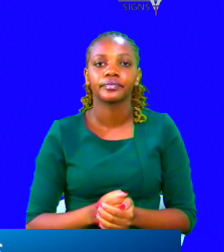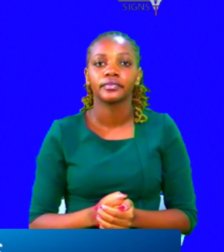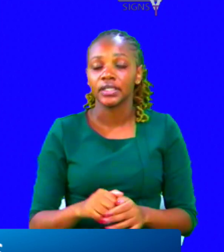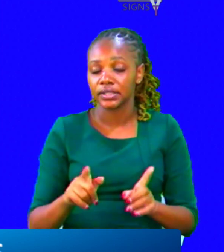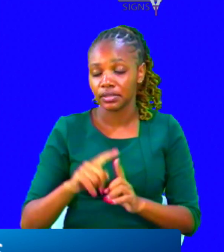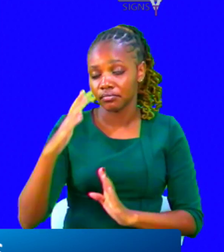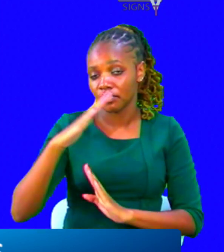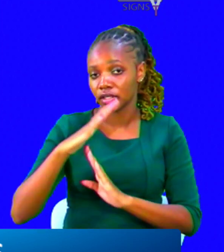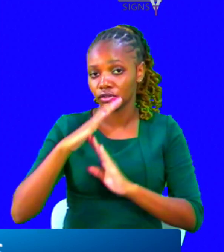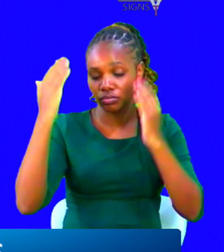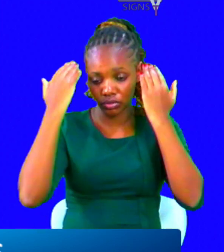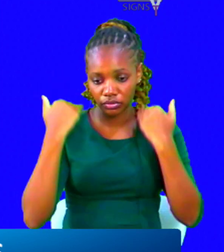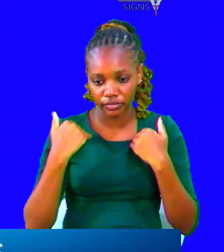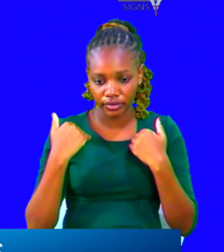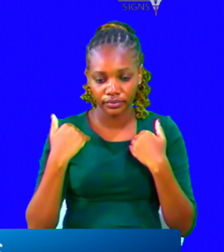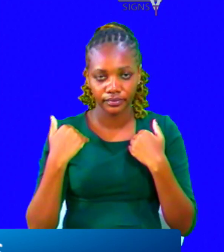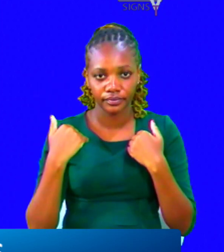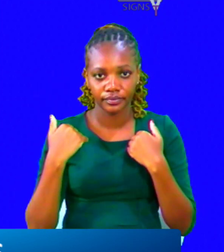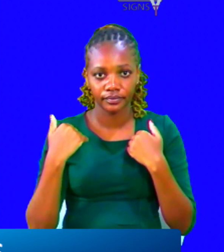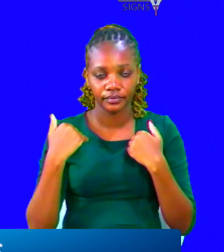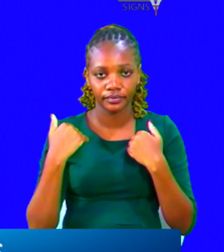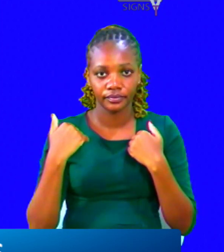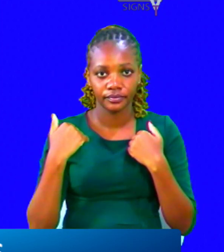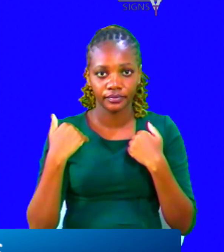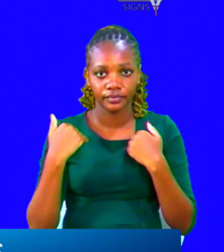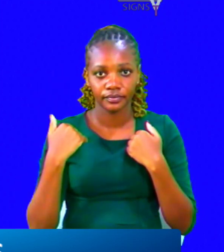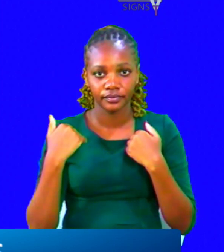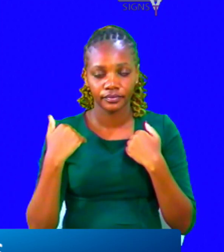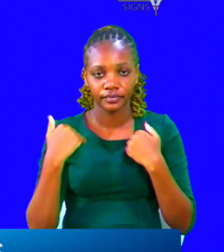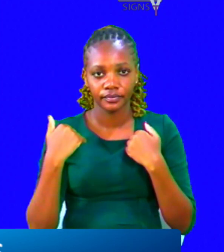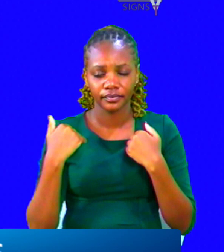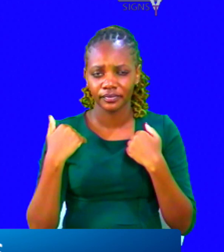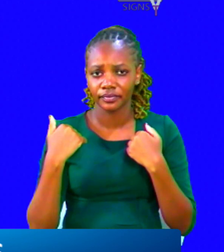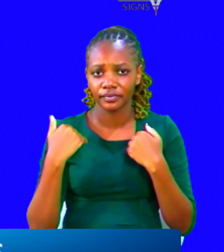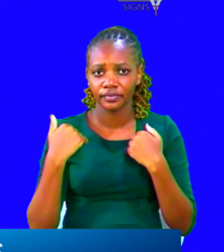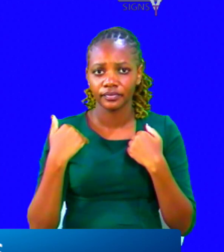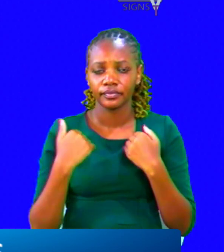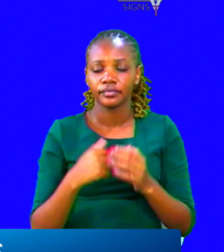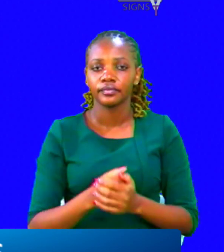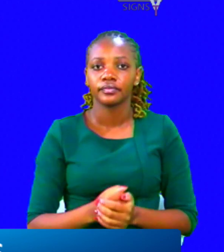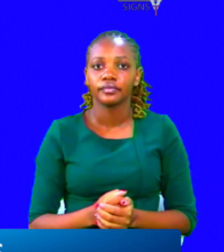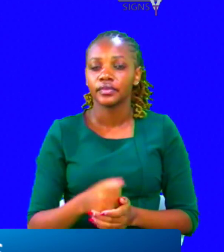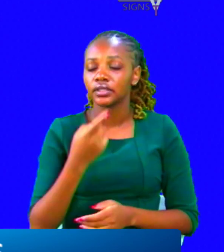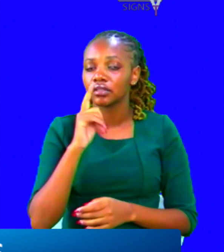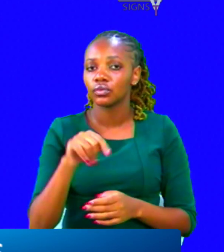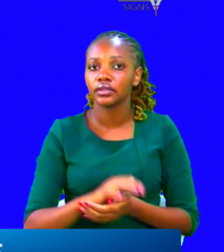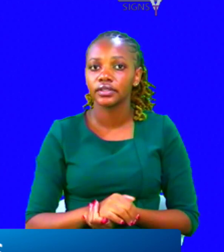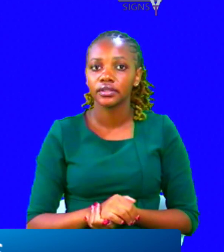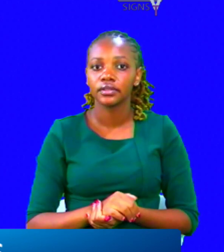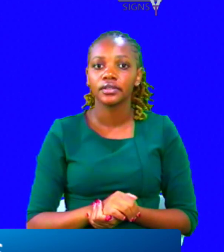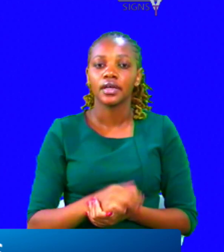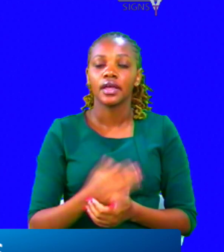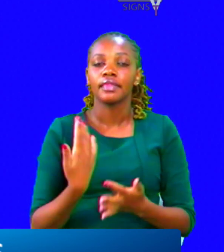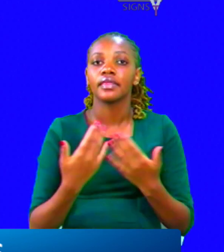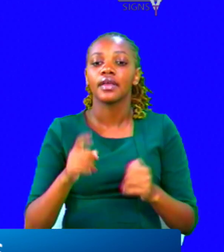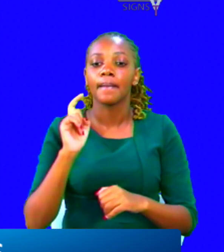res judicata, my lord, because the Supreme Court in John Florence, the locus classicus on res judicata, said